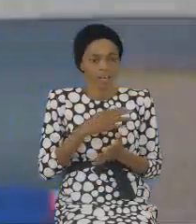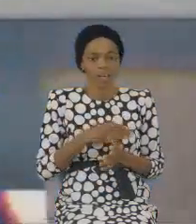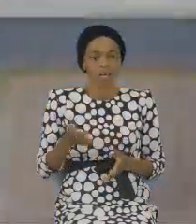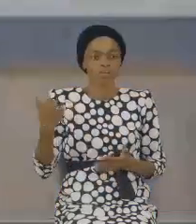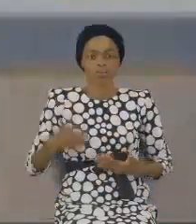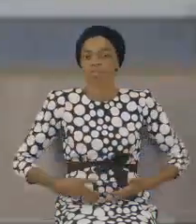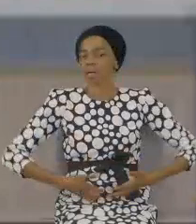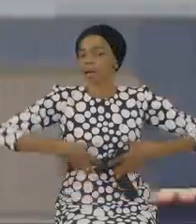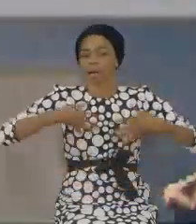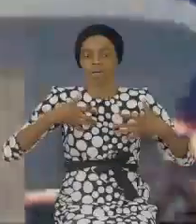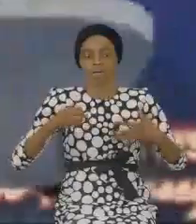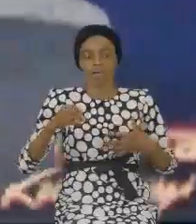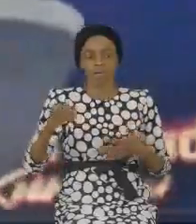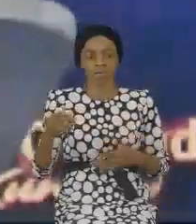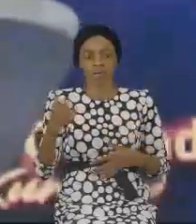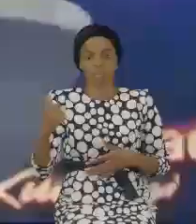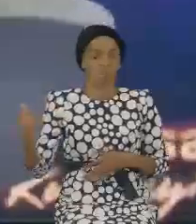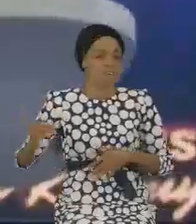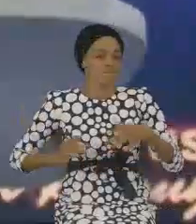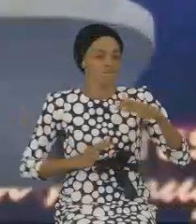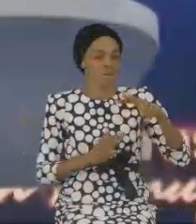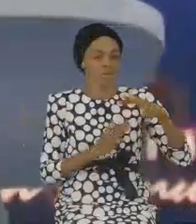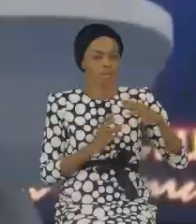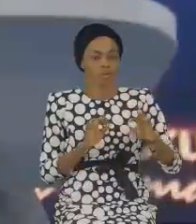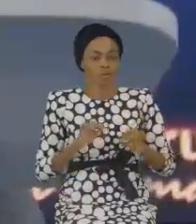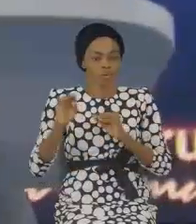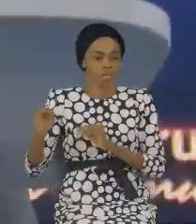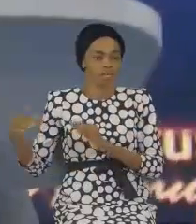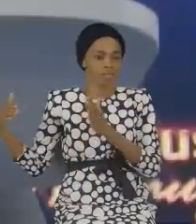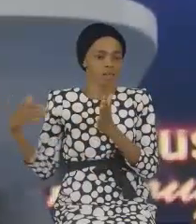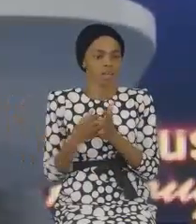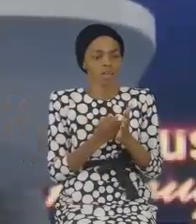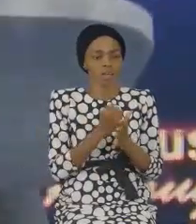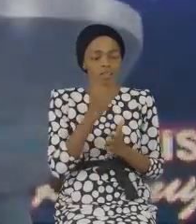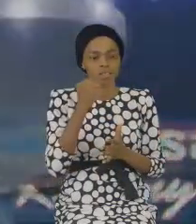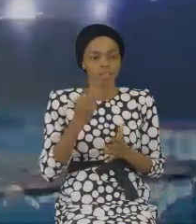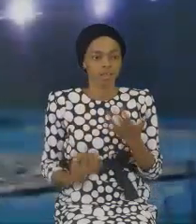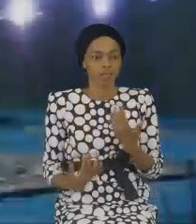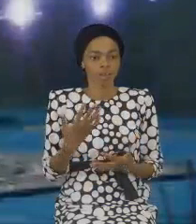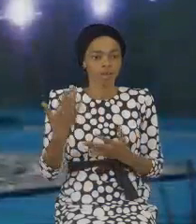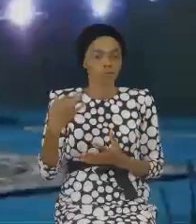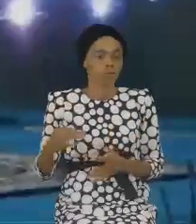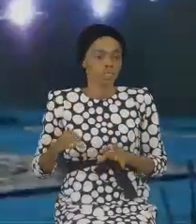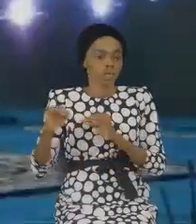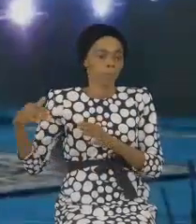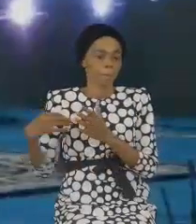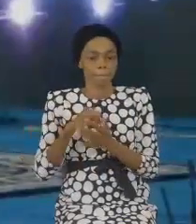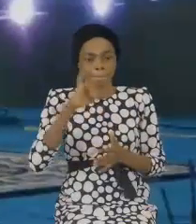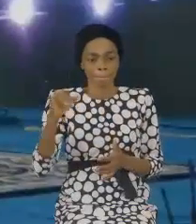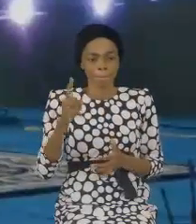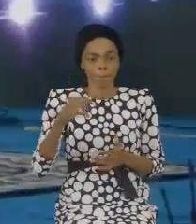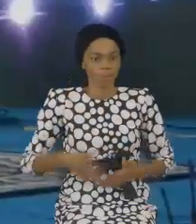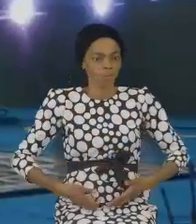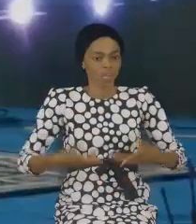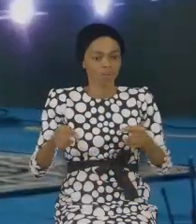he was wroth. So a fire was kindled against Jacob, and anger also came